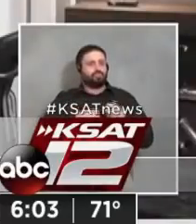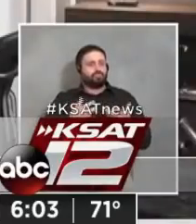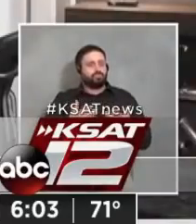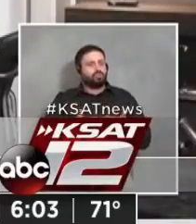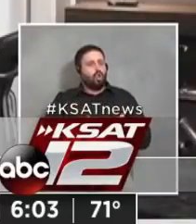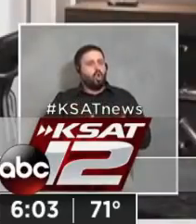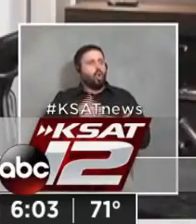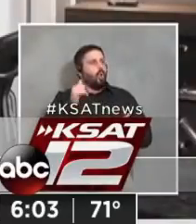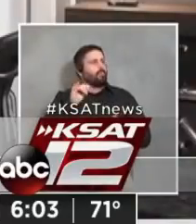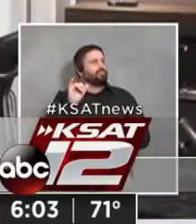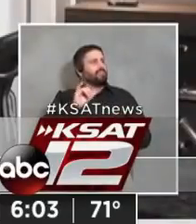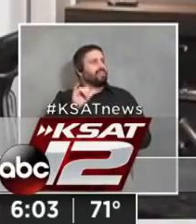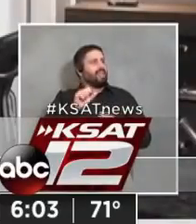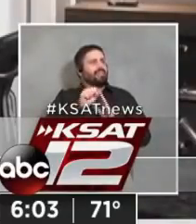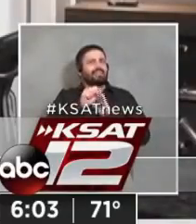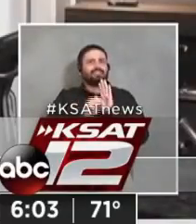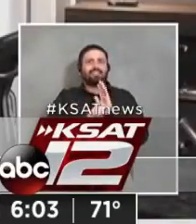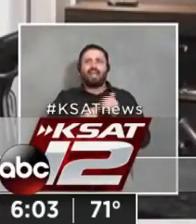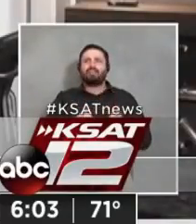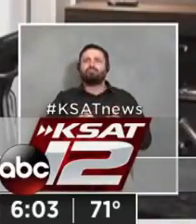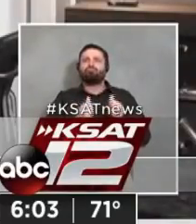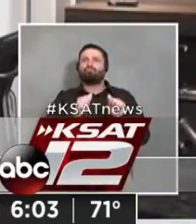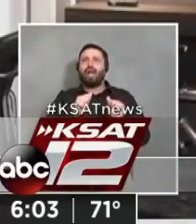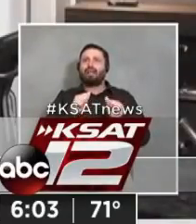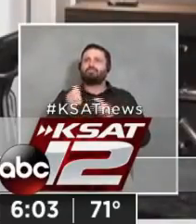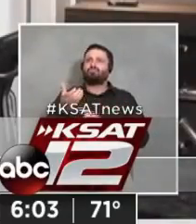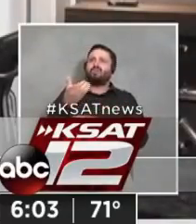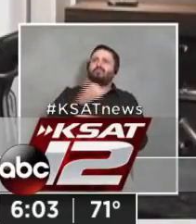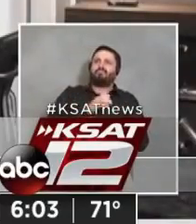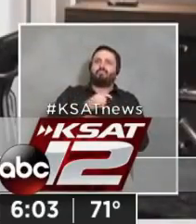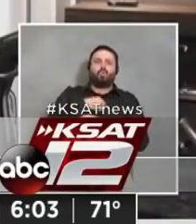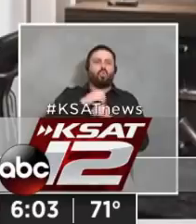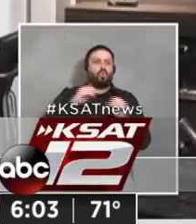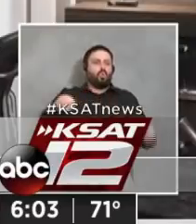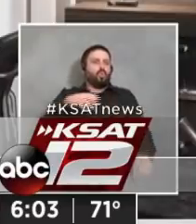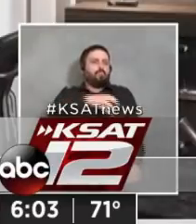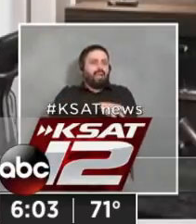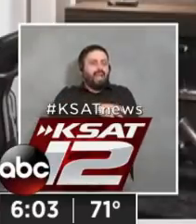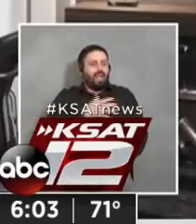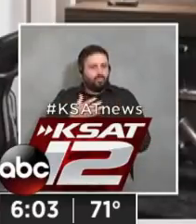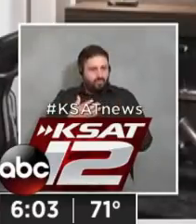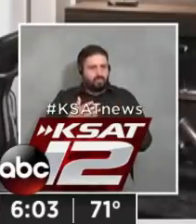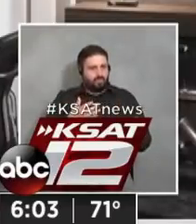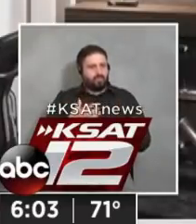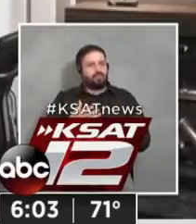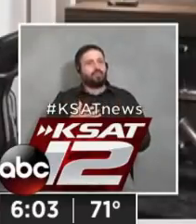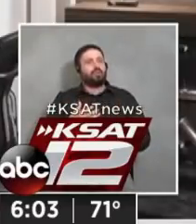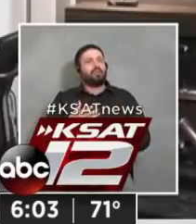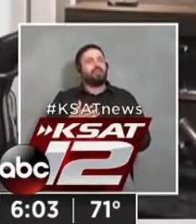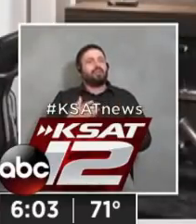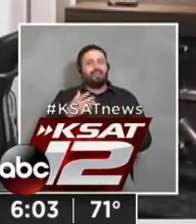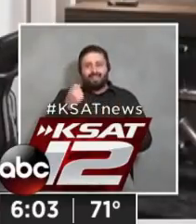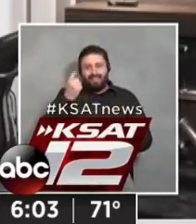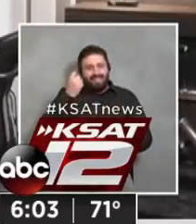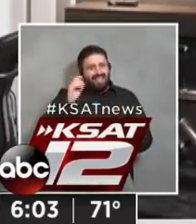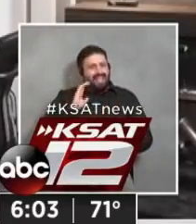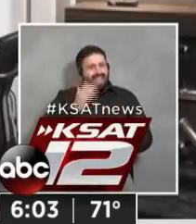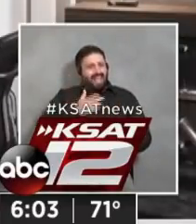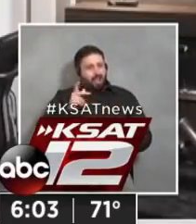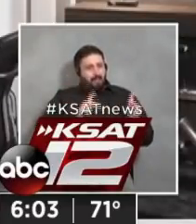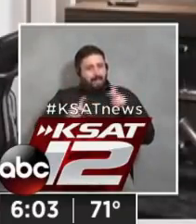like the state is trying to make us powerless to do the things that the people in our